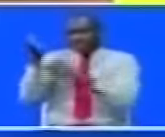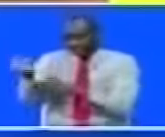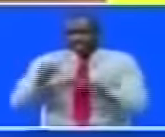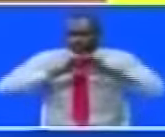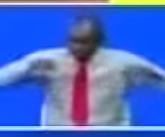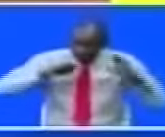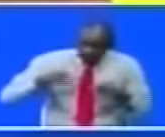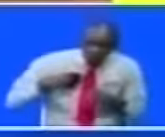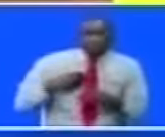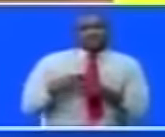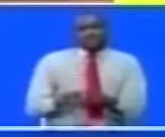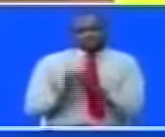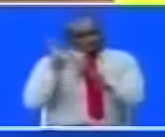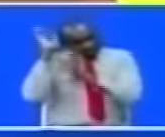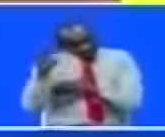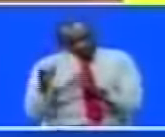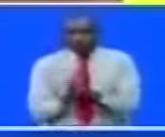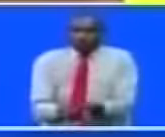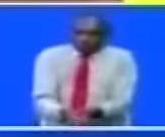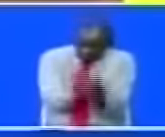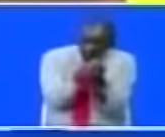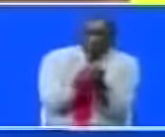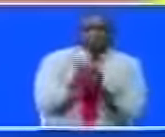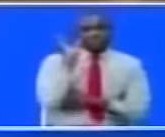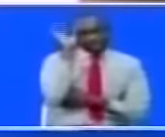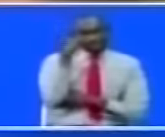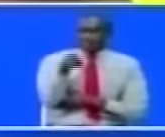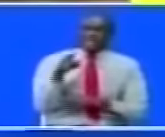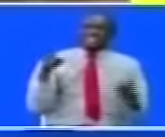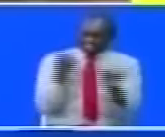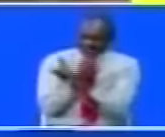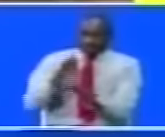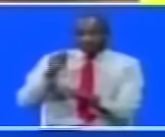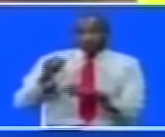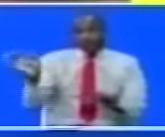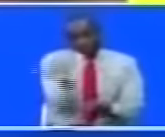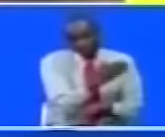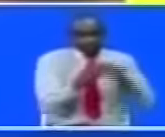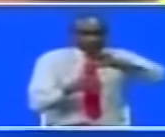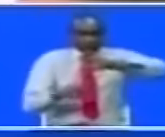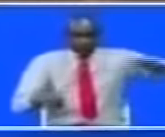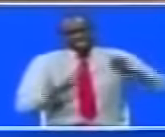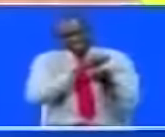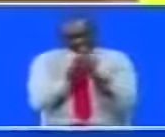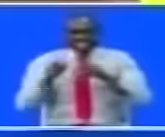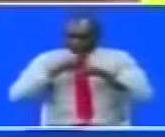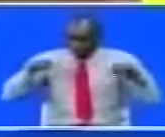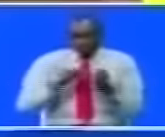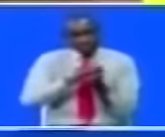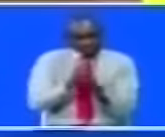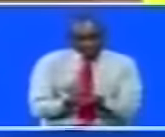swimming pool, a basketball court, a volleyball court, a netball. Tuna think of removing this whole changing room area,